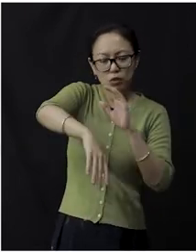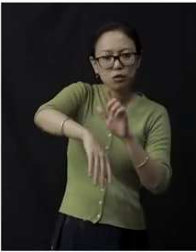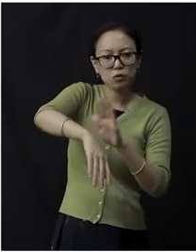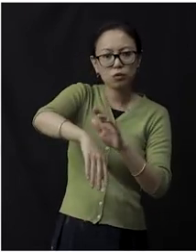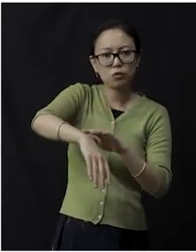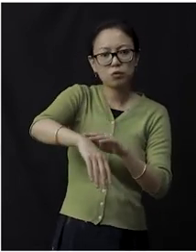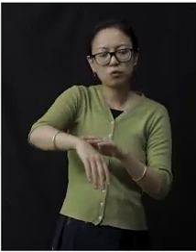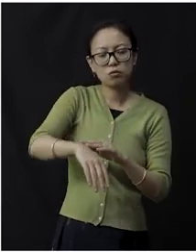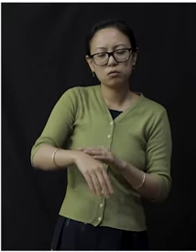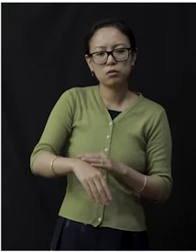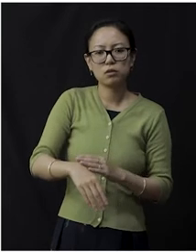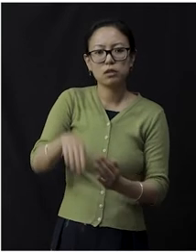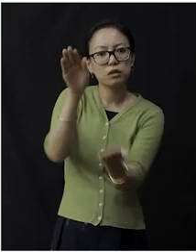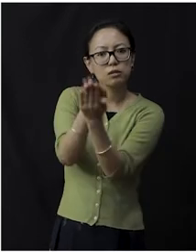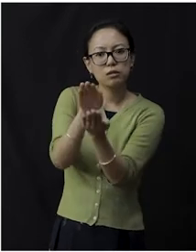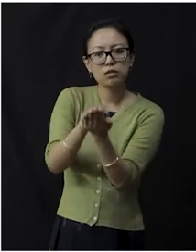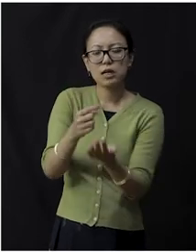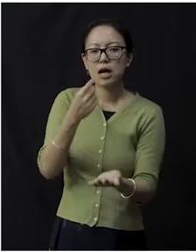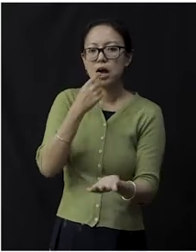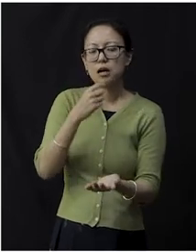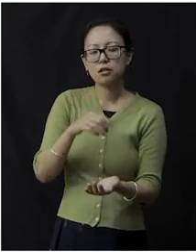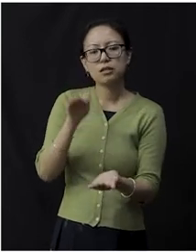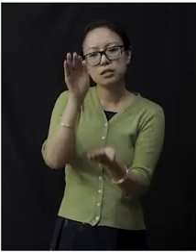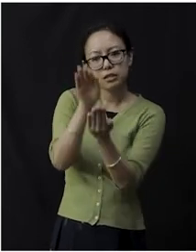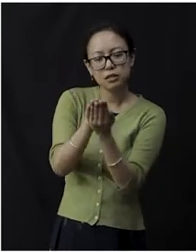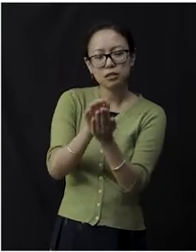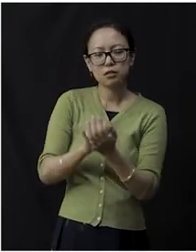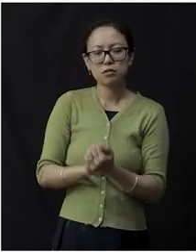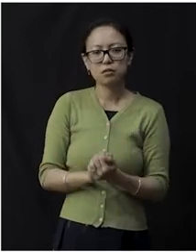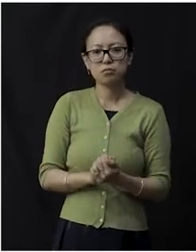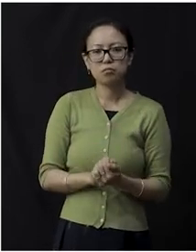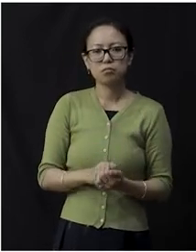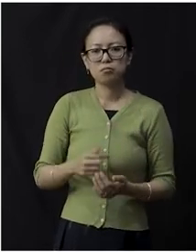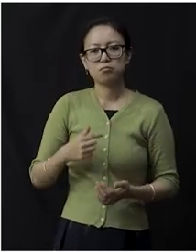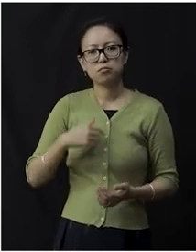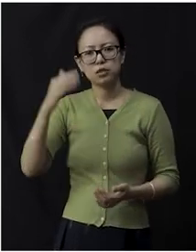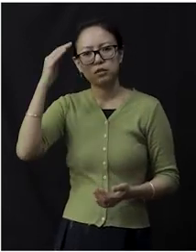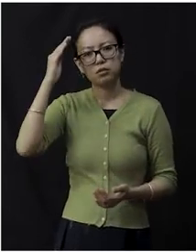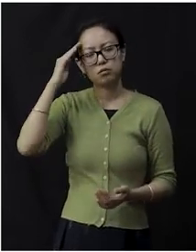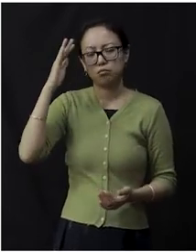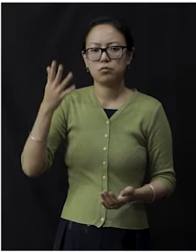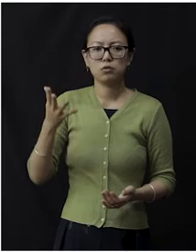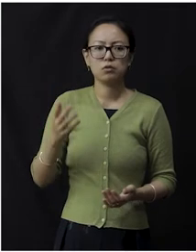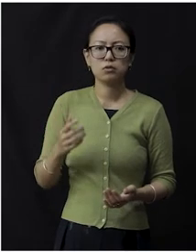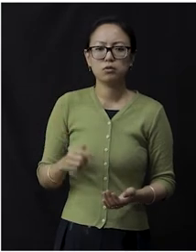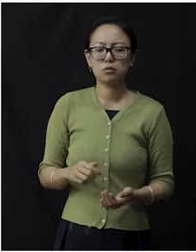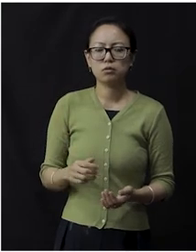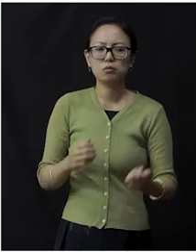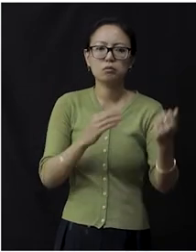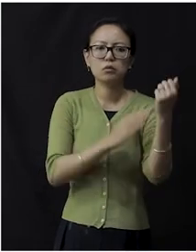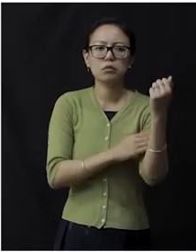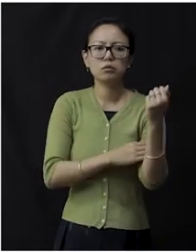don't know how much of strength would they need to be away from the